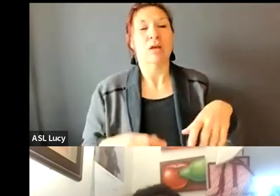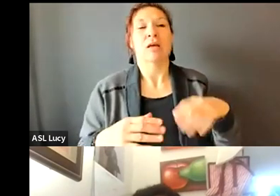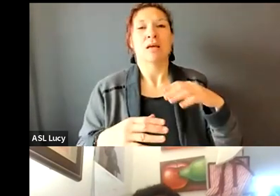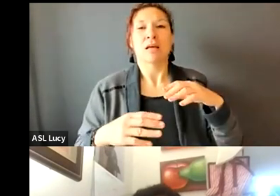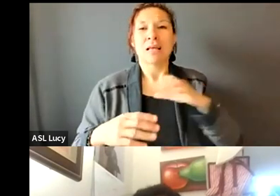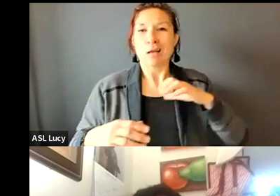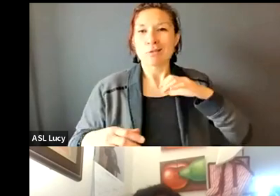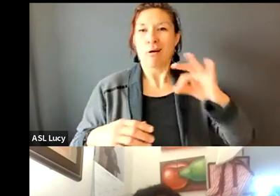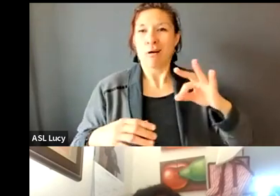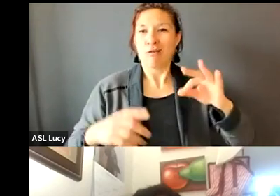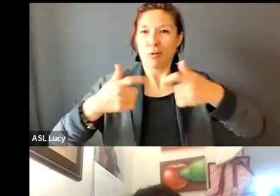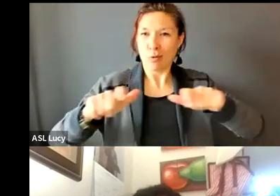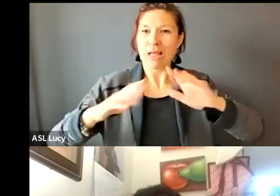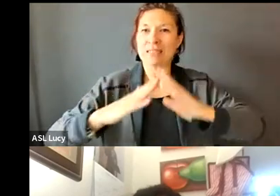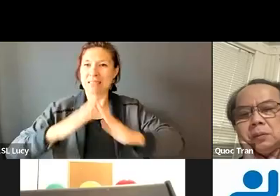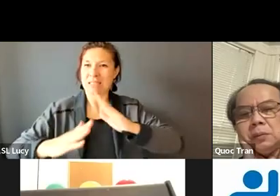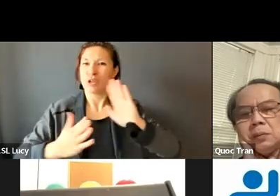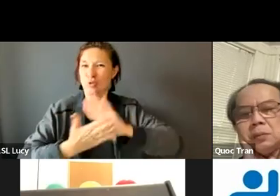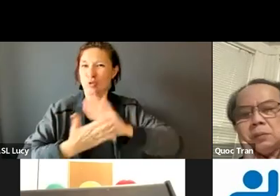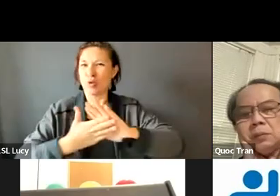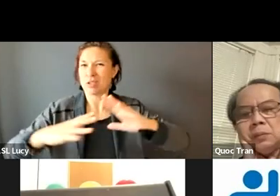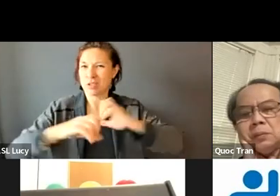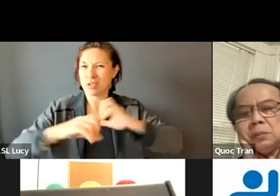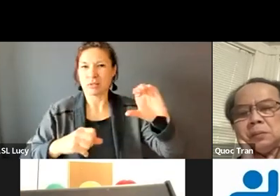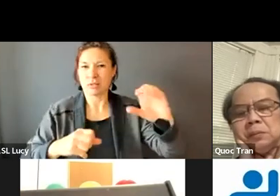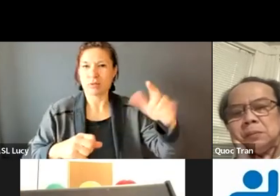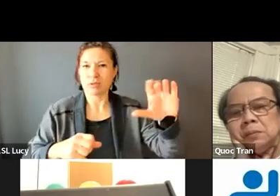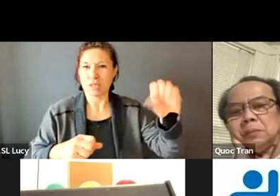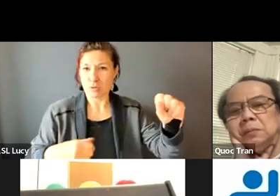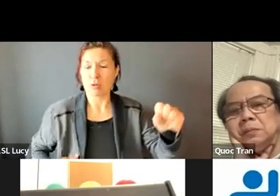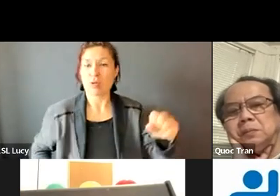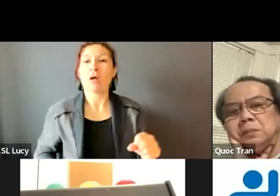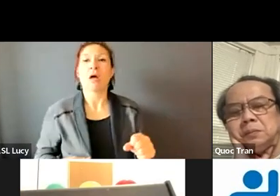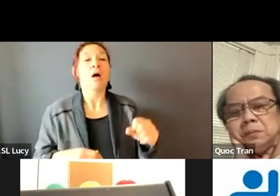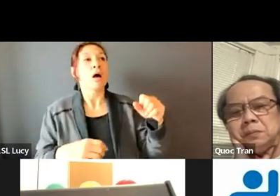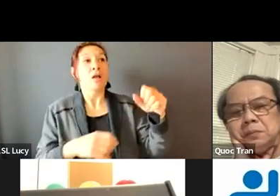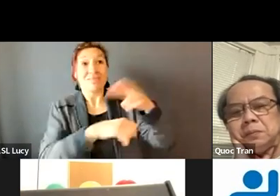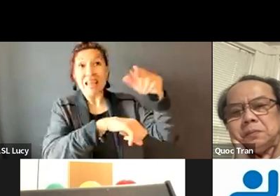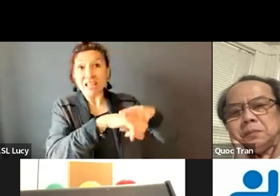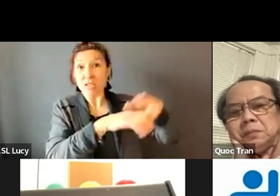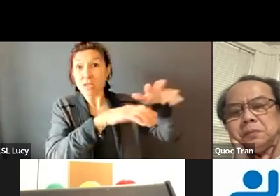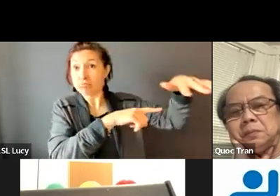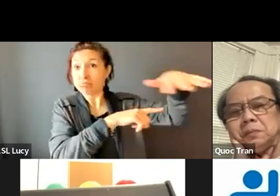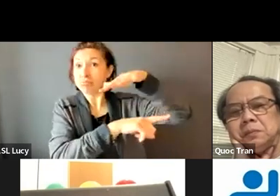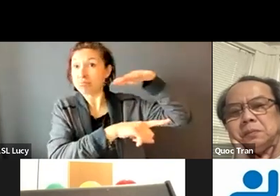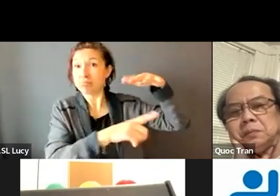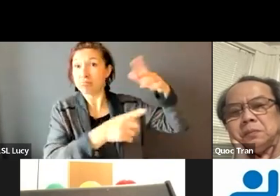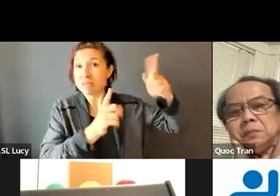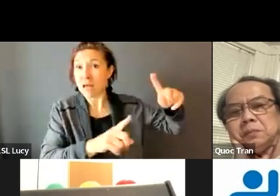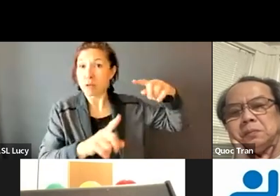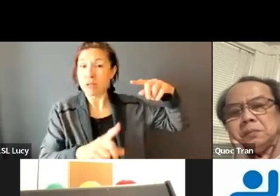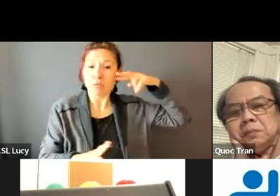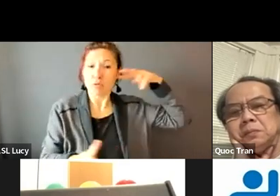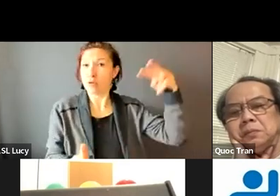national update on the youth risk behavior survey from a national lens the area that was of most concern to everyone